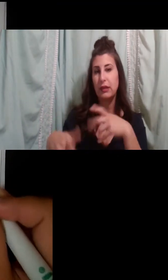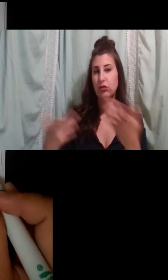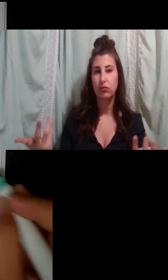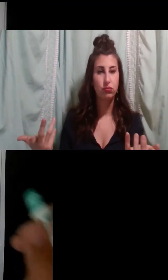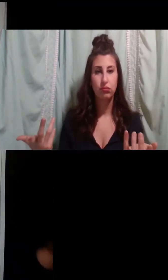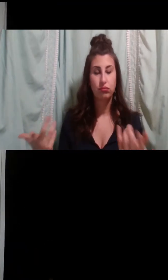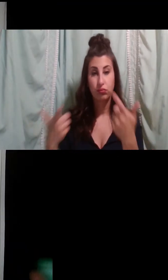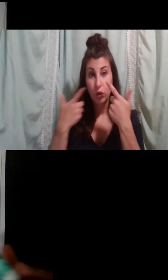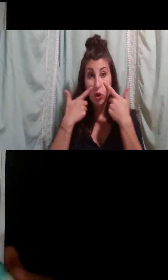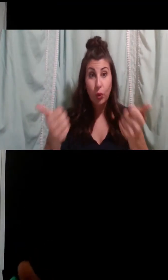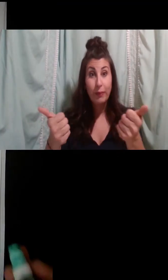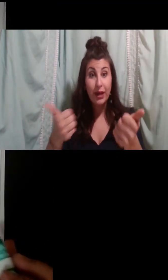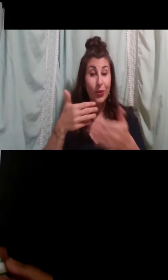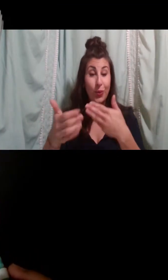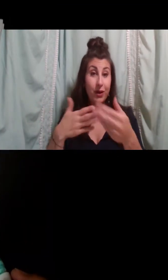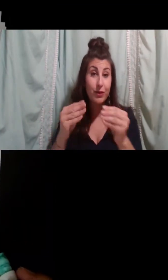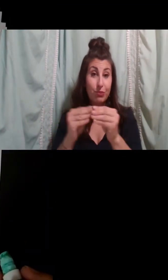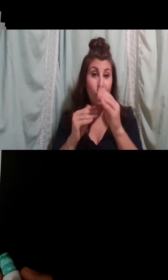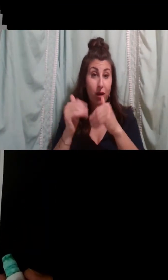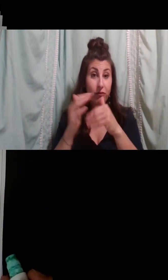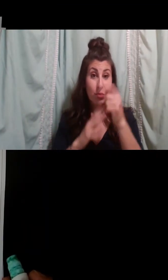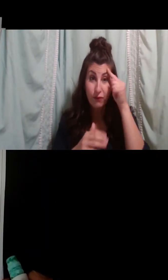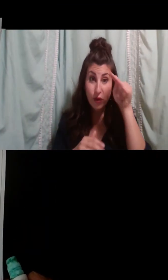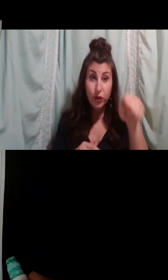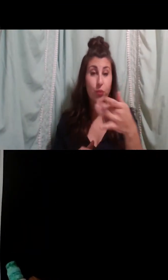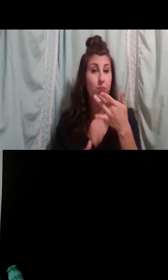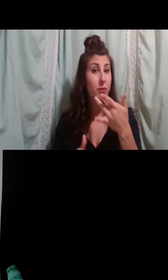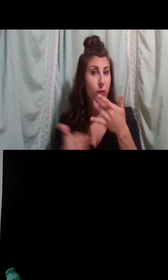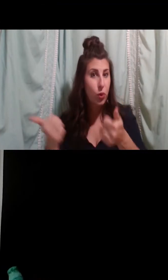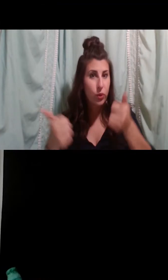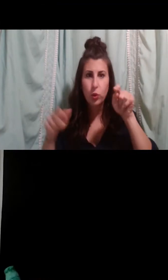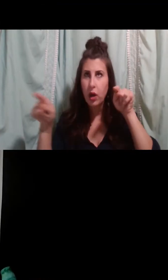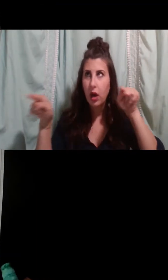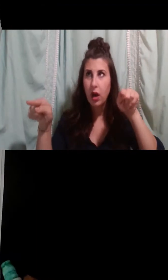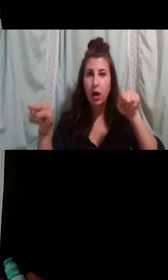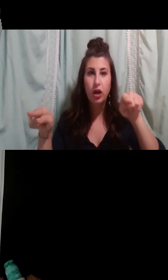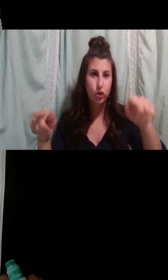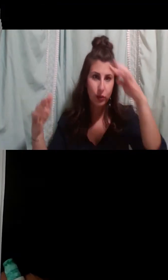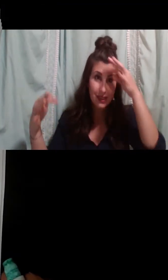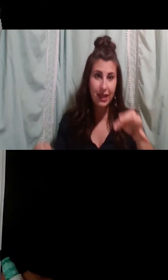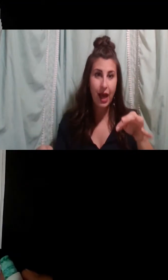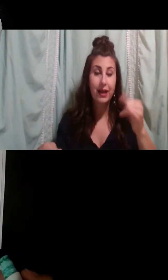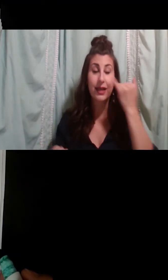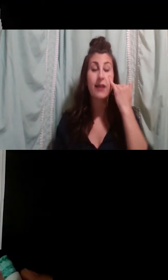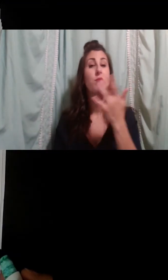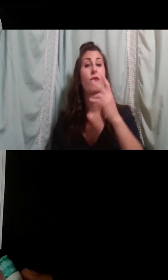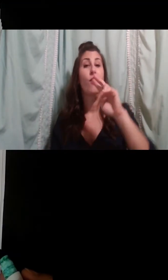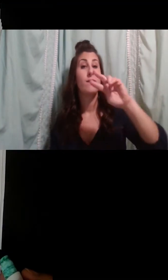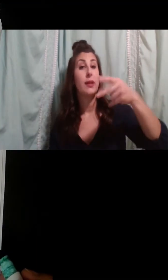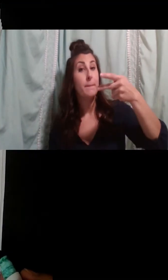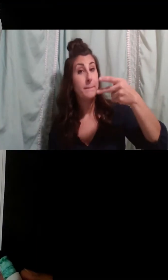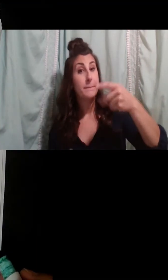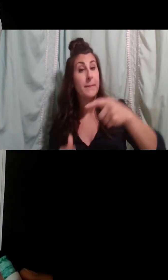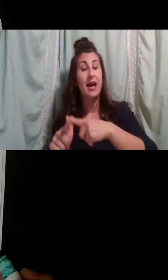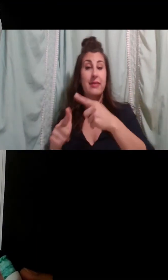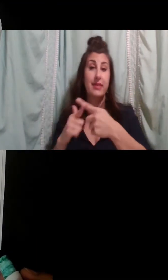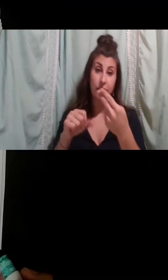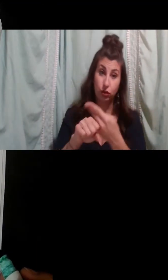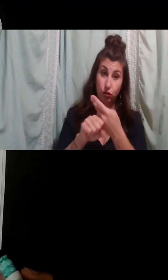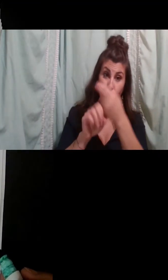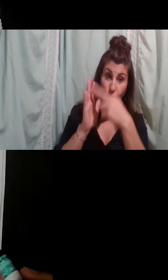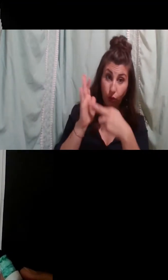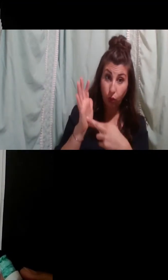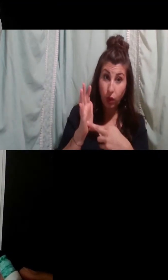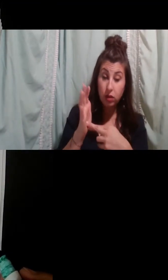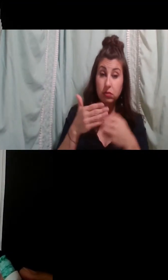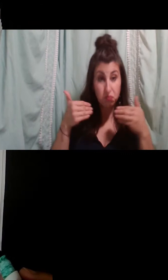Same exact answer. So you pick whichever way you like best. Okay, if you want to flip first and